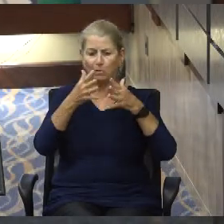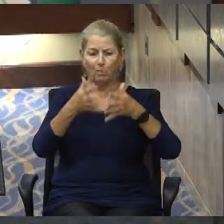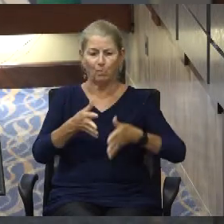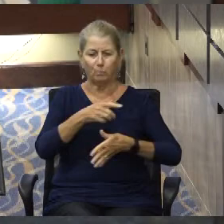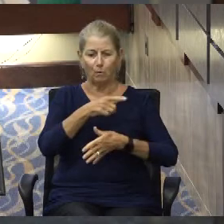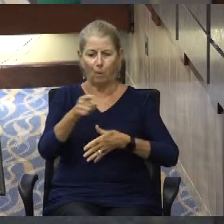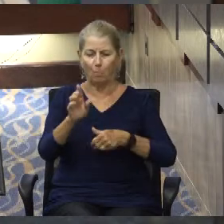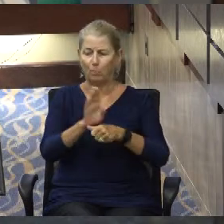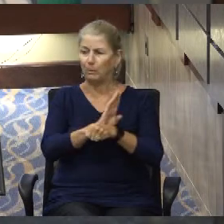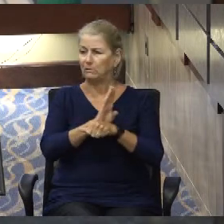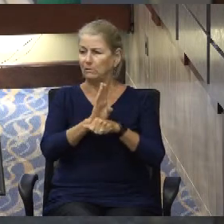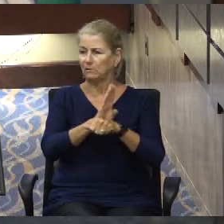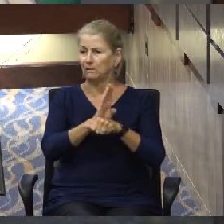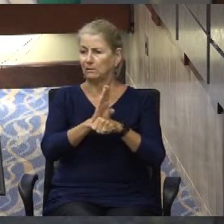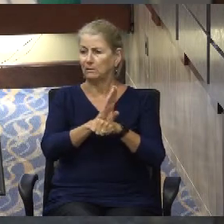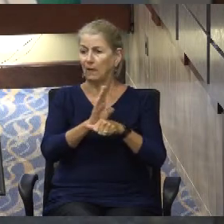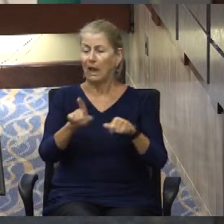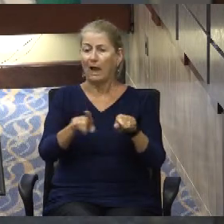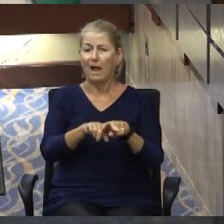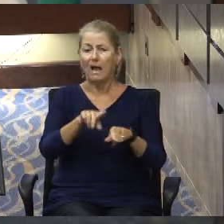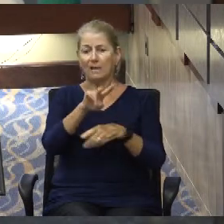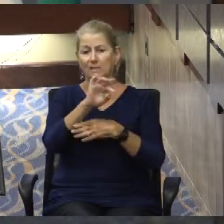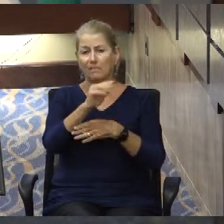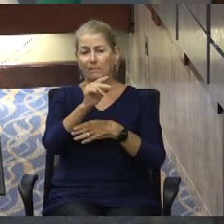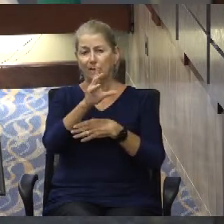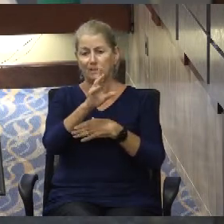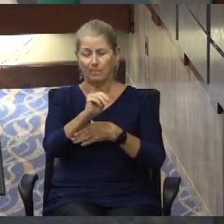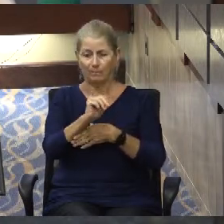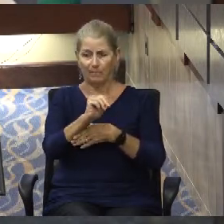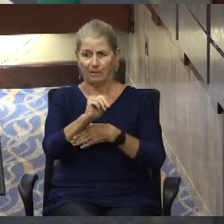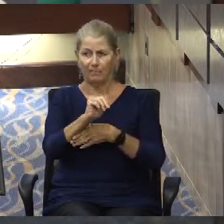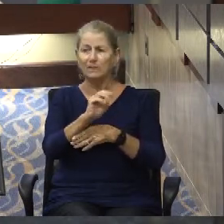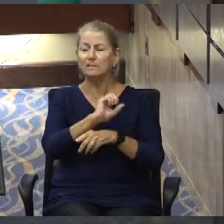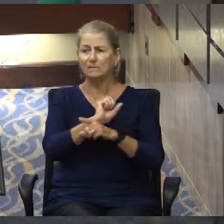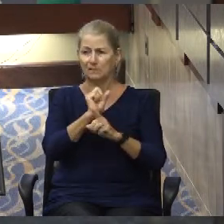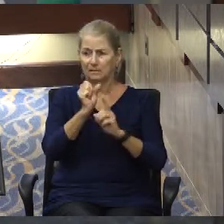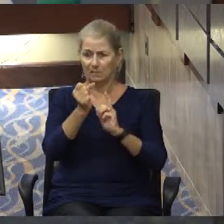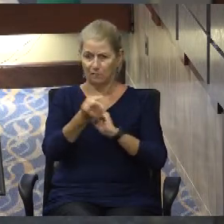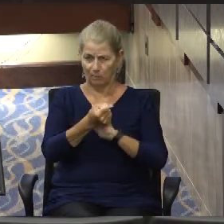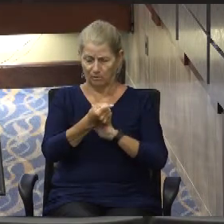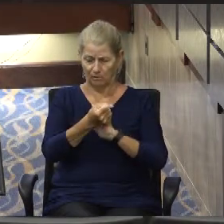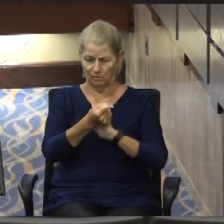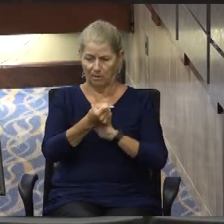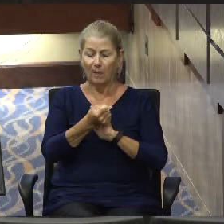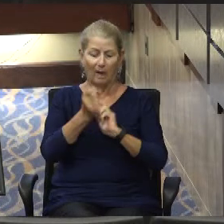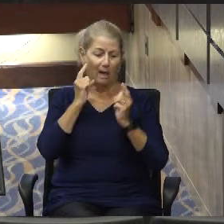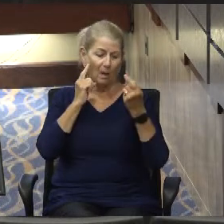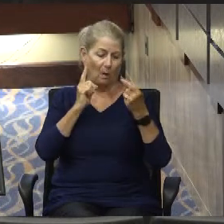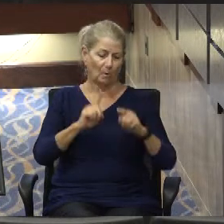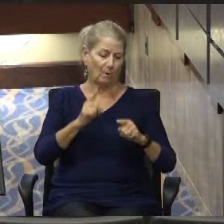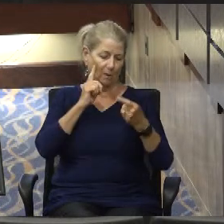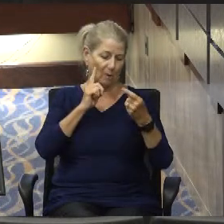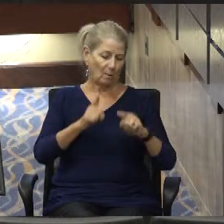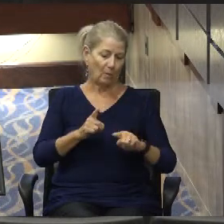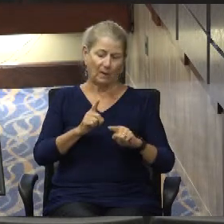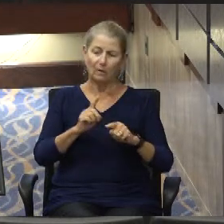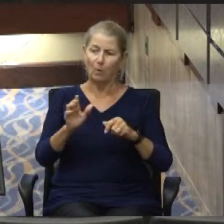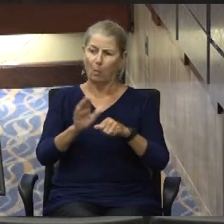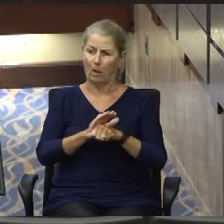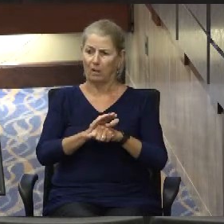businesses as a victim of circumstance, unintended consequences. I agree totally.